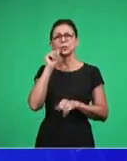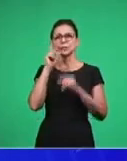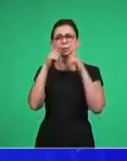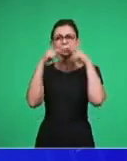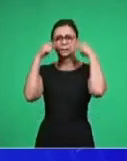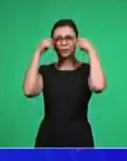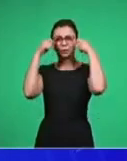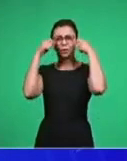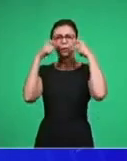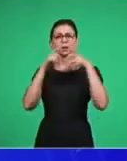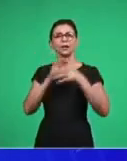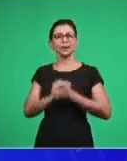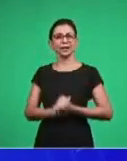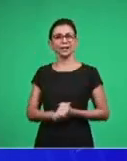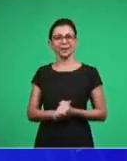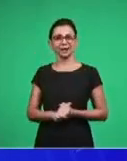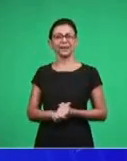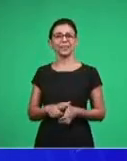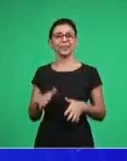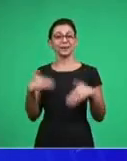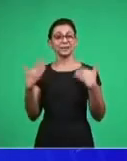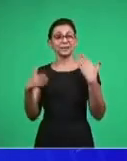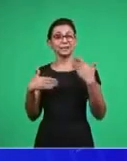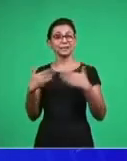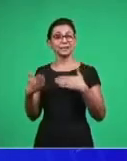in the city of Maceió.